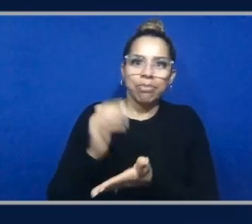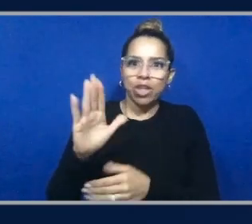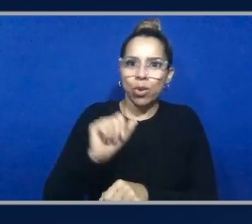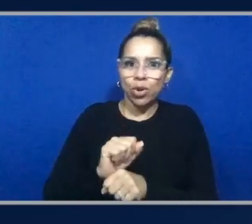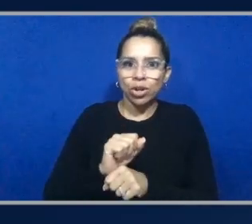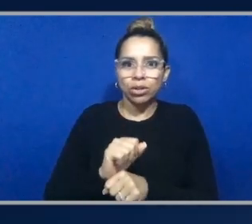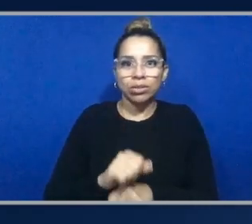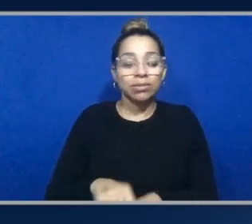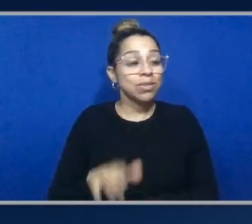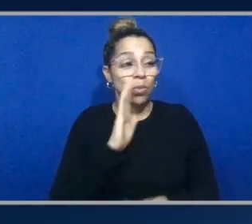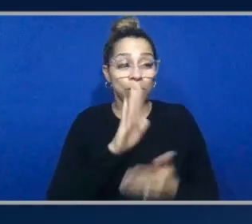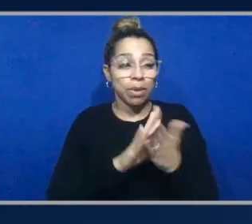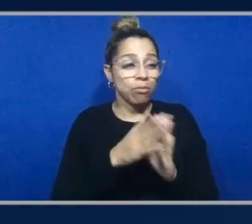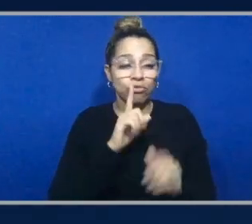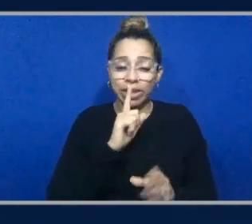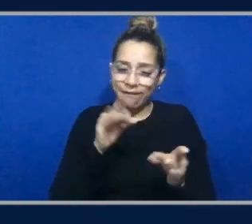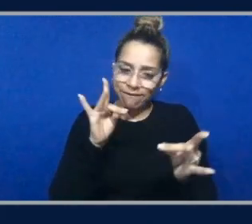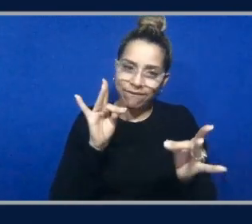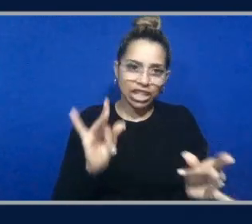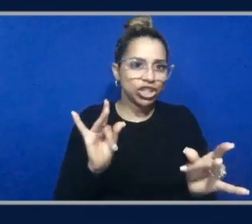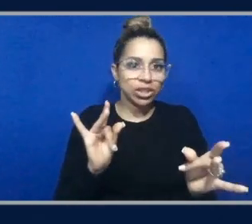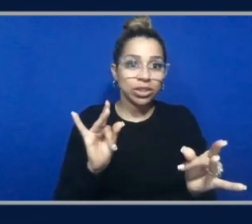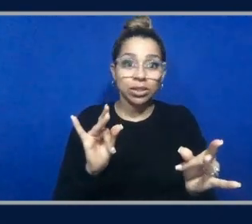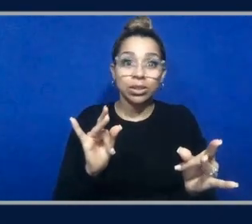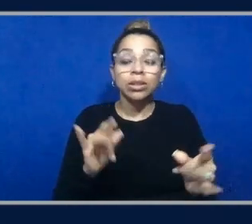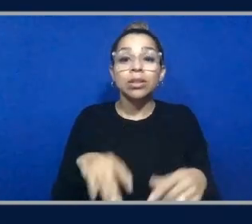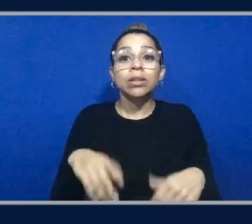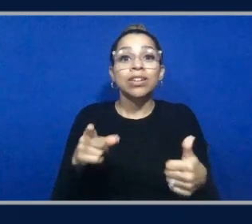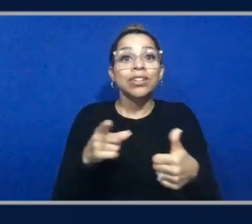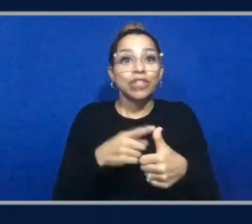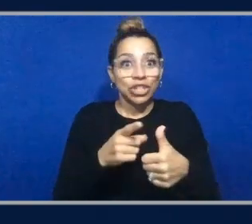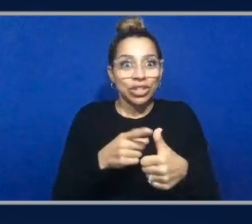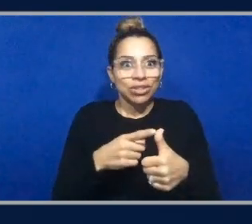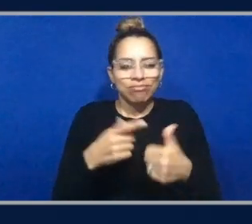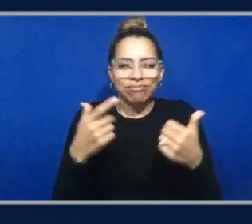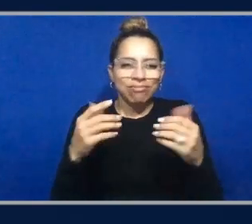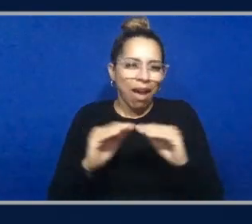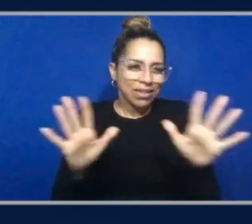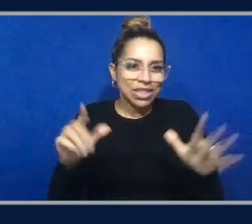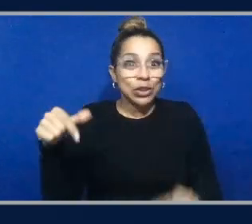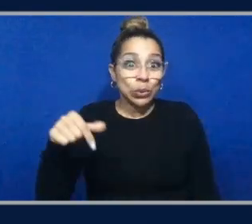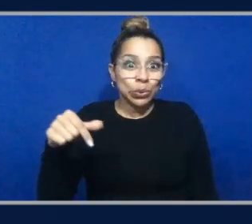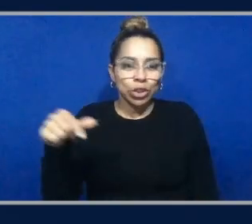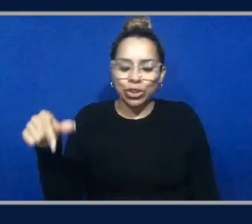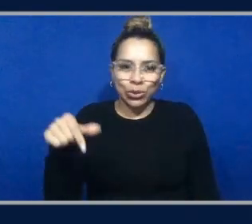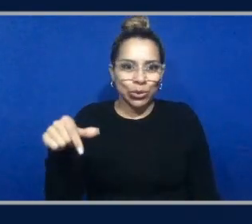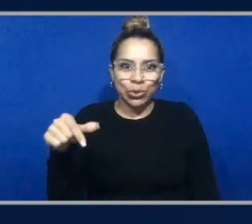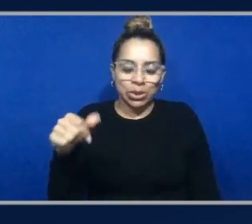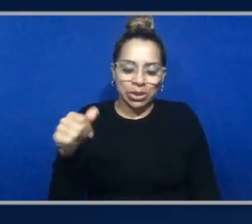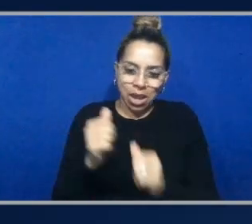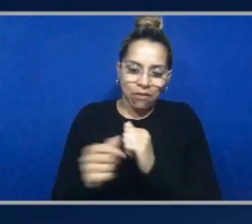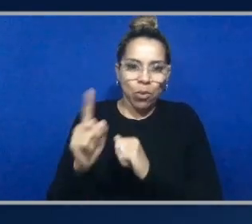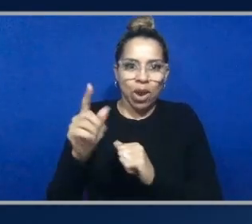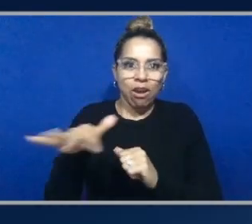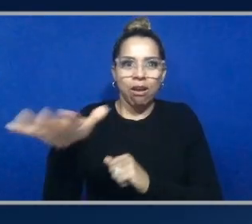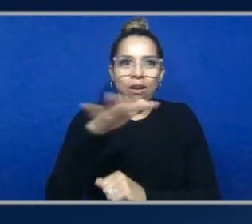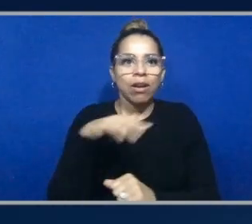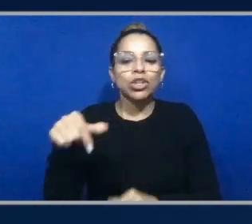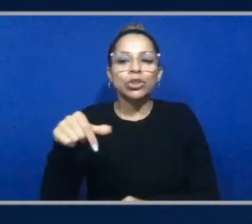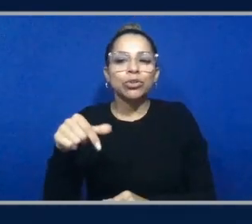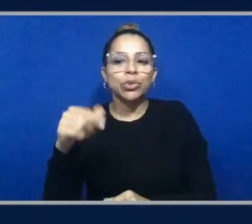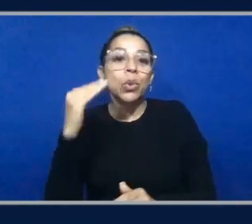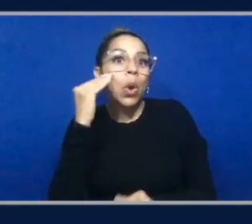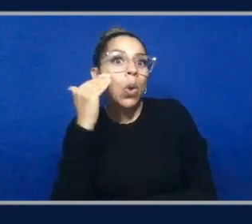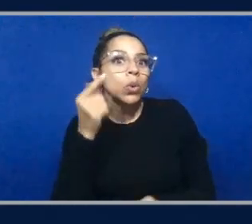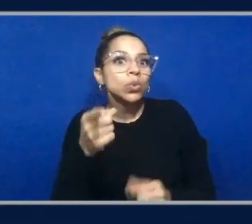in two ways. Mm-hmm. The first is obviously we spoke about Q. You have Q everywhere, and Q knows about what you're doing. So Q is not just answering generic